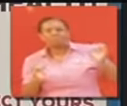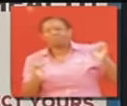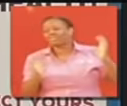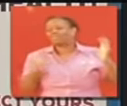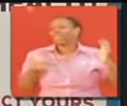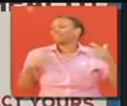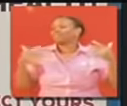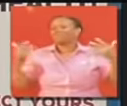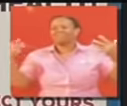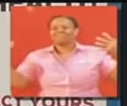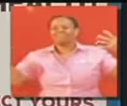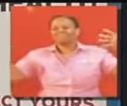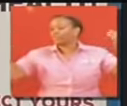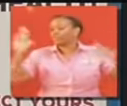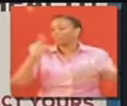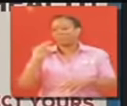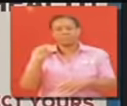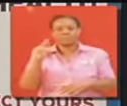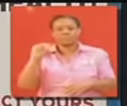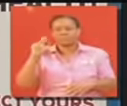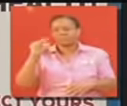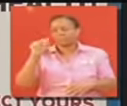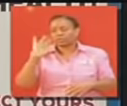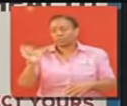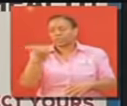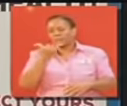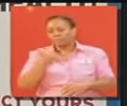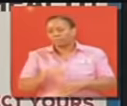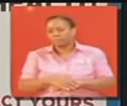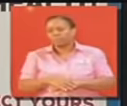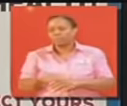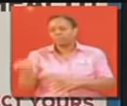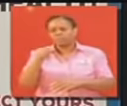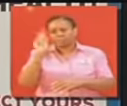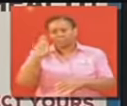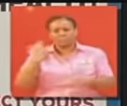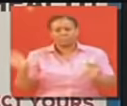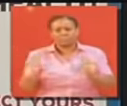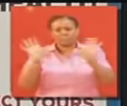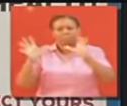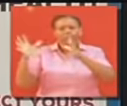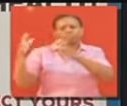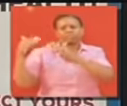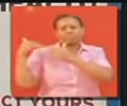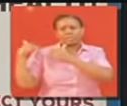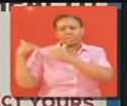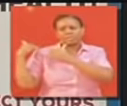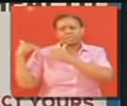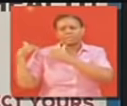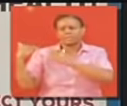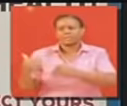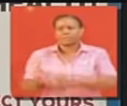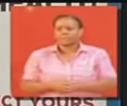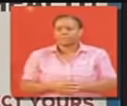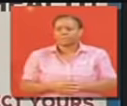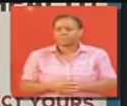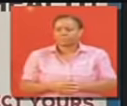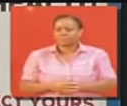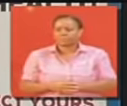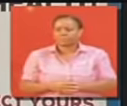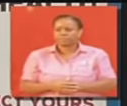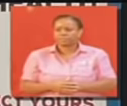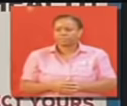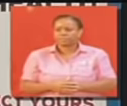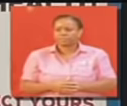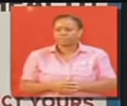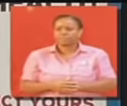isolation as a responsible member of the public, and as a responsible member of the public, you also reach out to ensure that you get assessed and reduce your risk